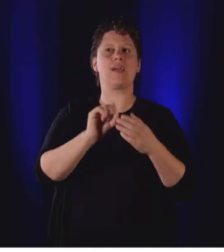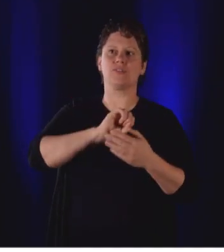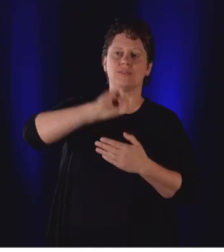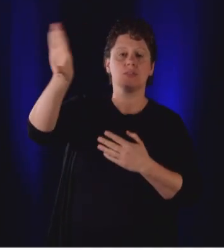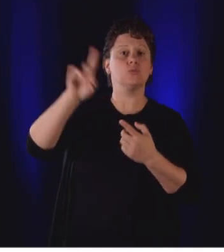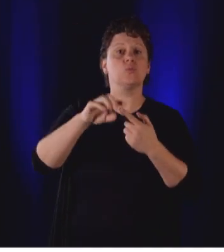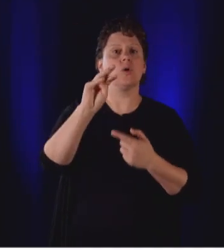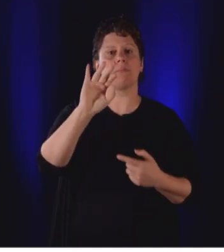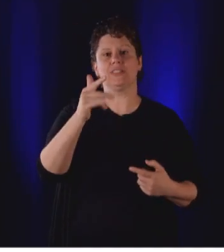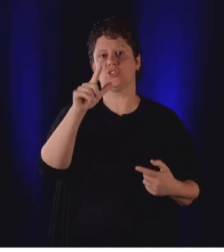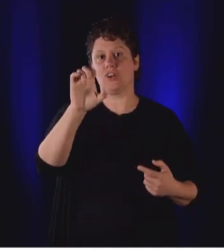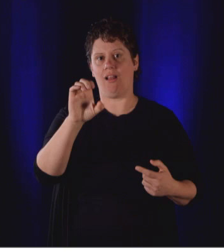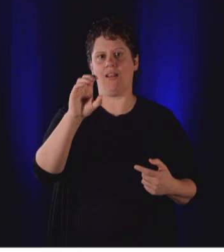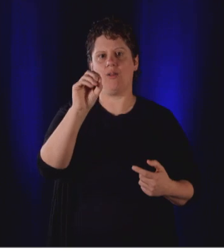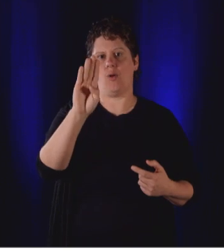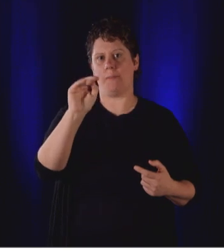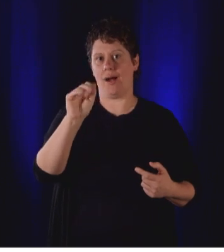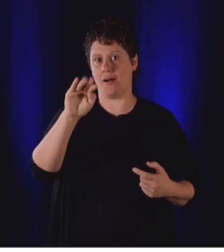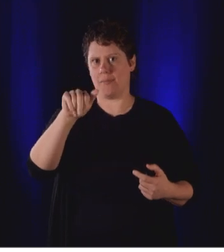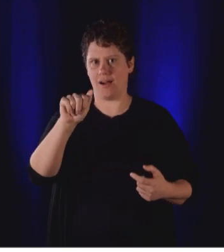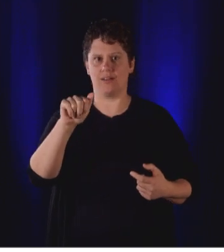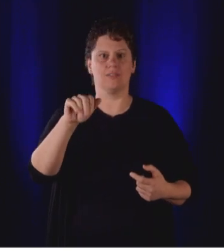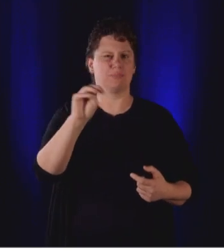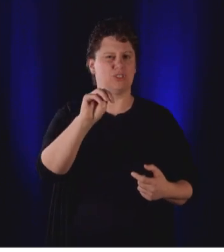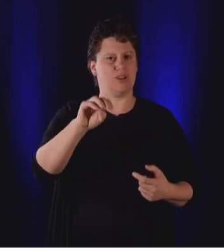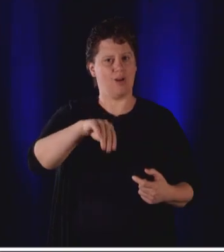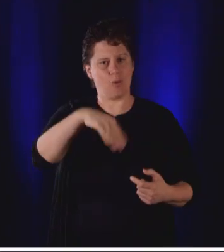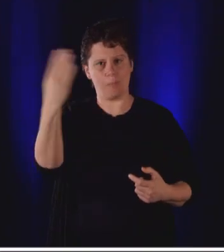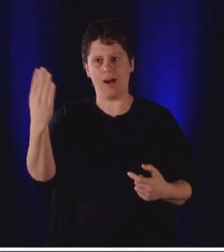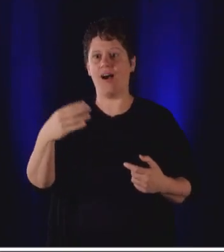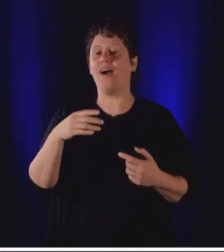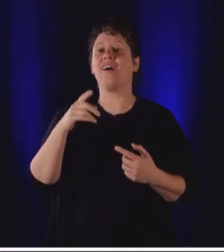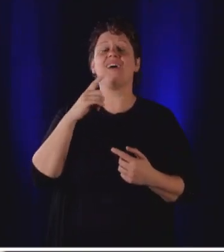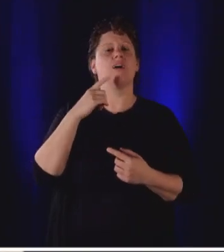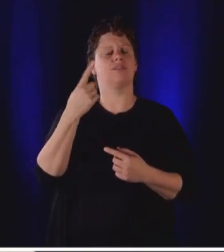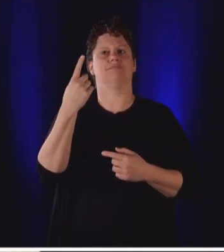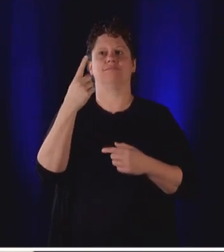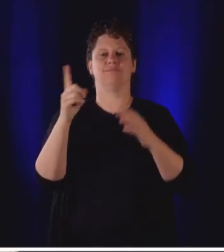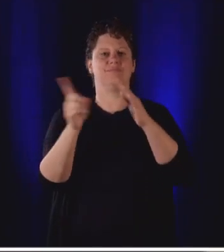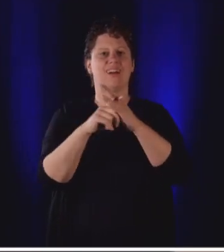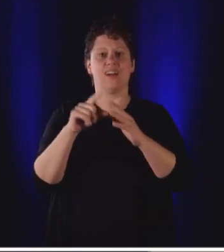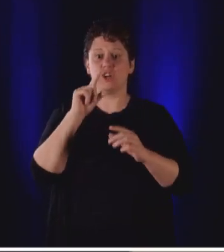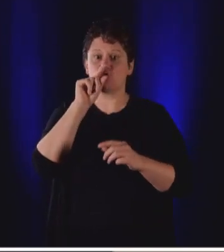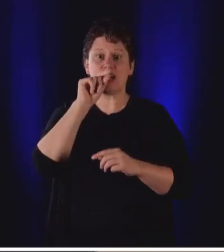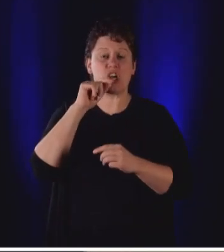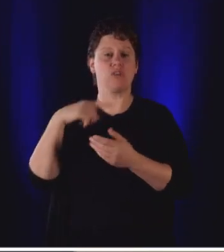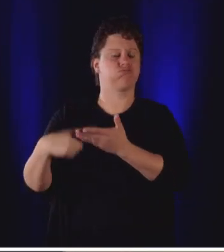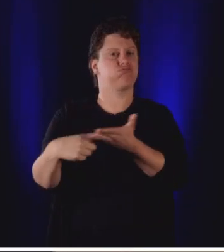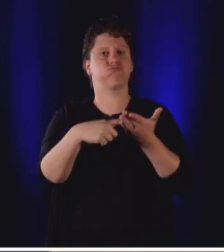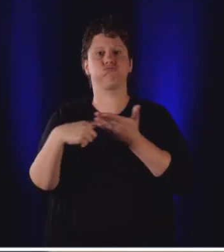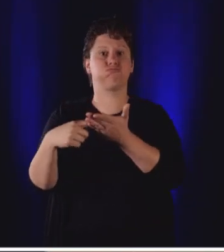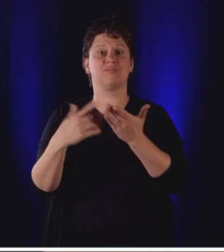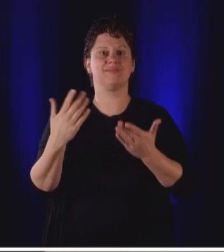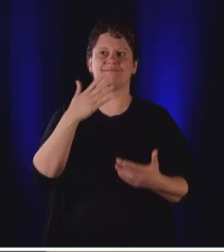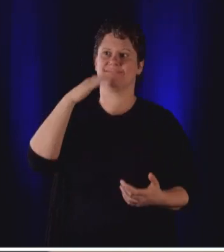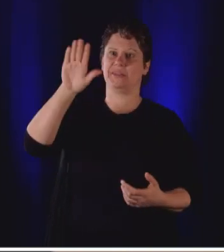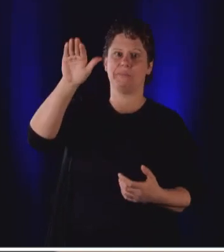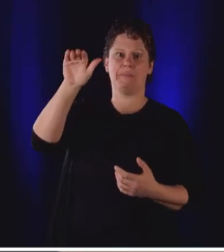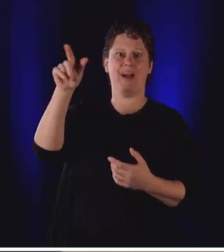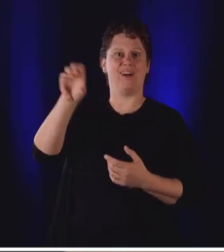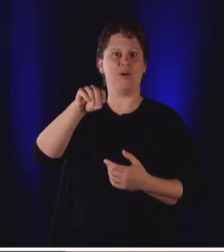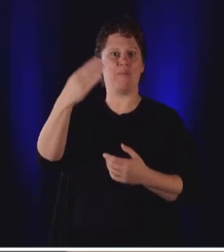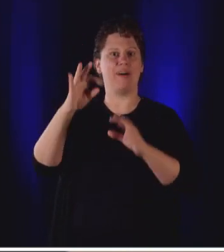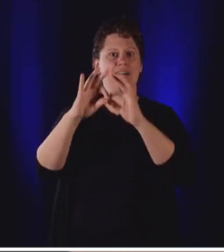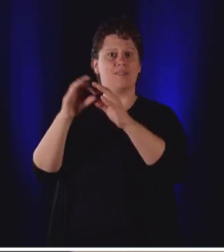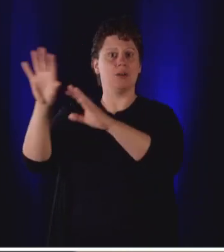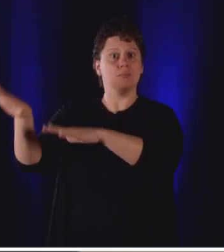realized today was that a trending topic on Twitter today is Farewell Obama. And another trending topic